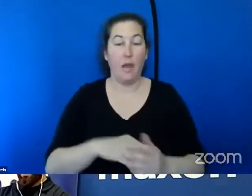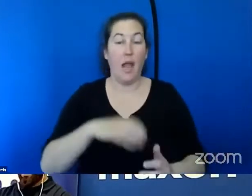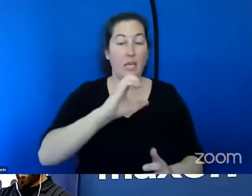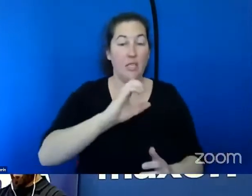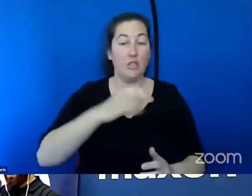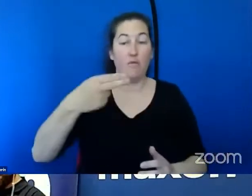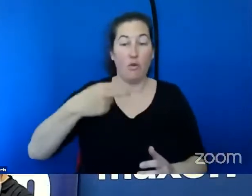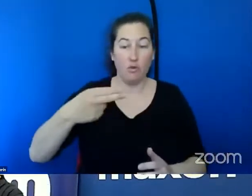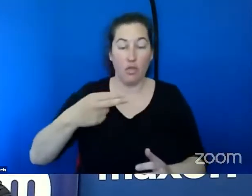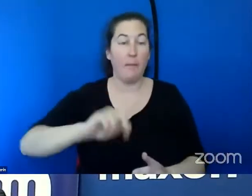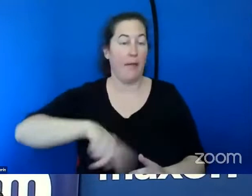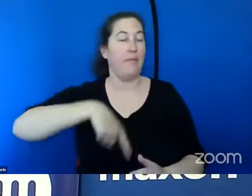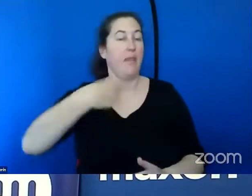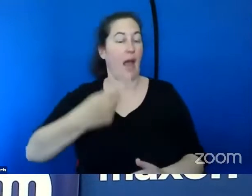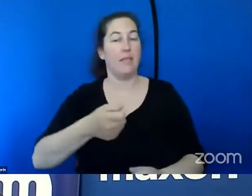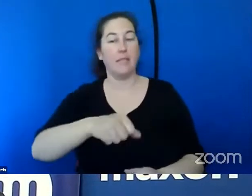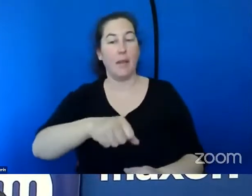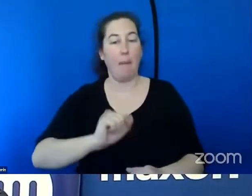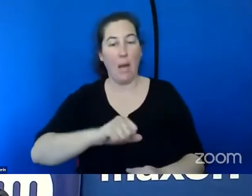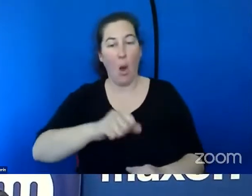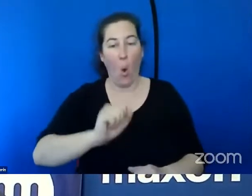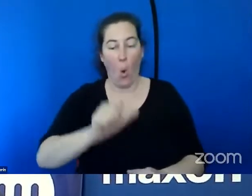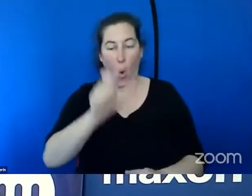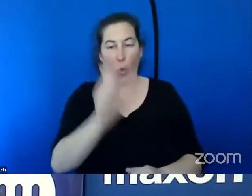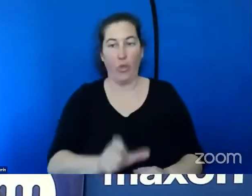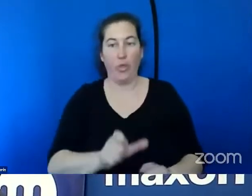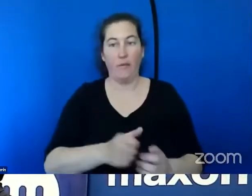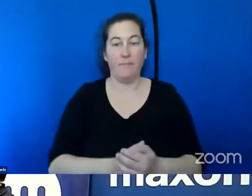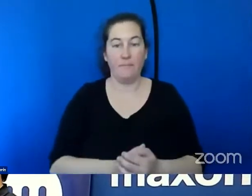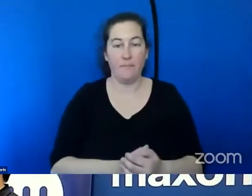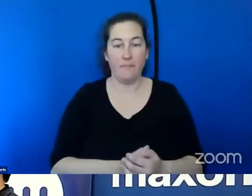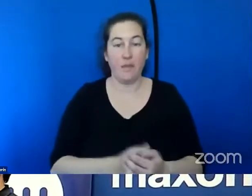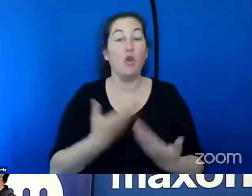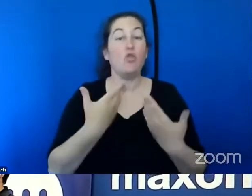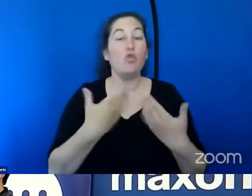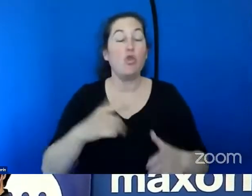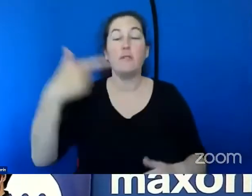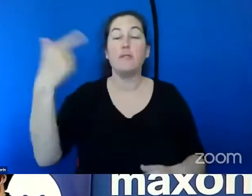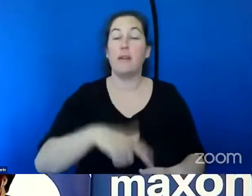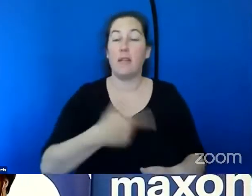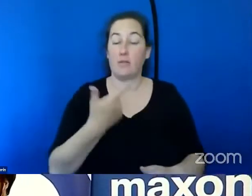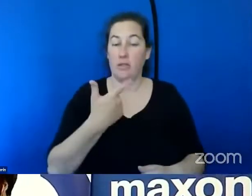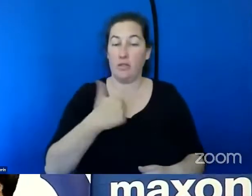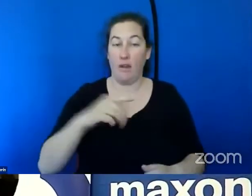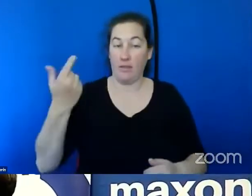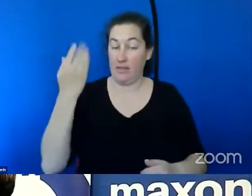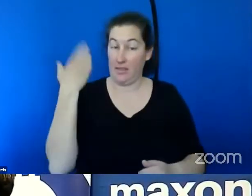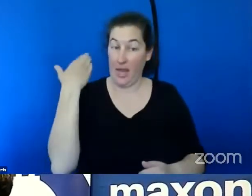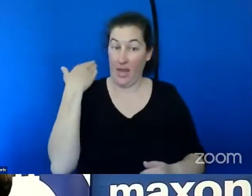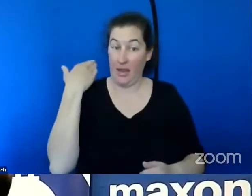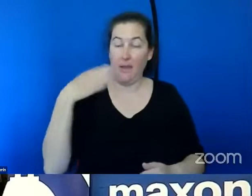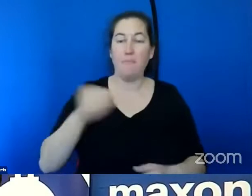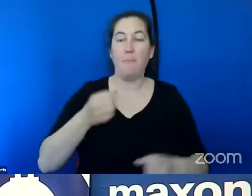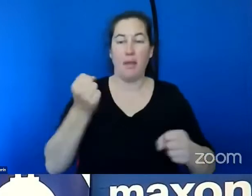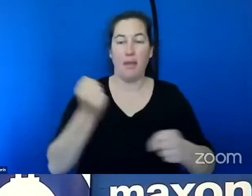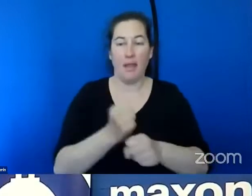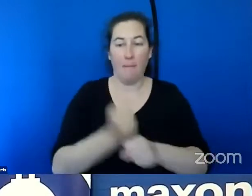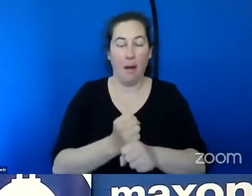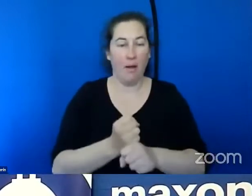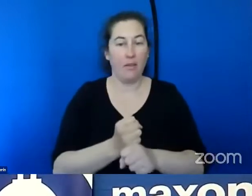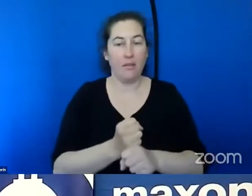Now we're waiting for that countdown. It's normally, there it is, the 15 seconds countdown is up and on the board. Christophe is ready, waiting